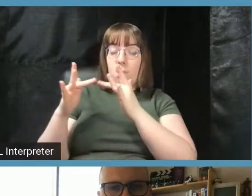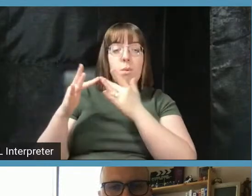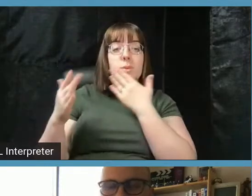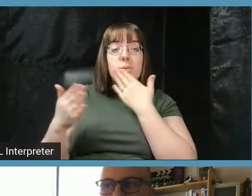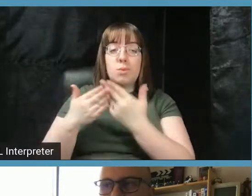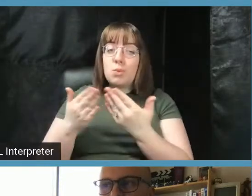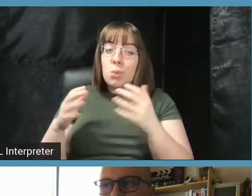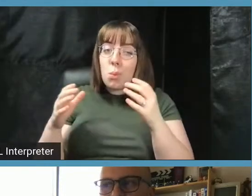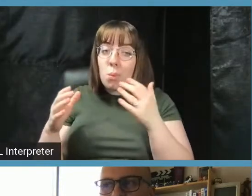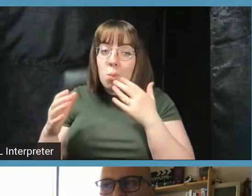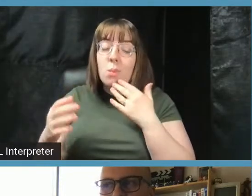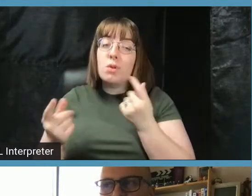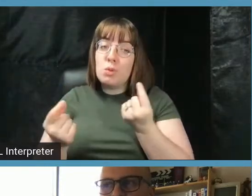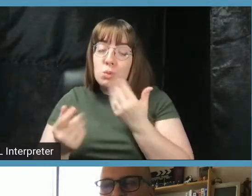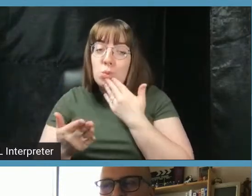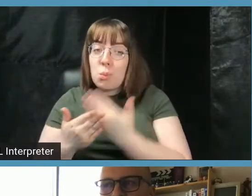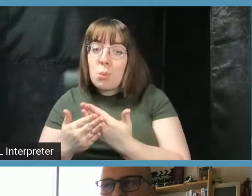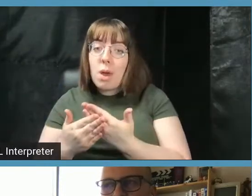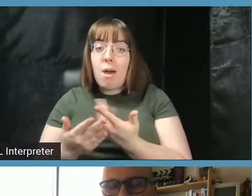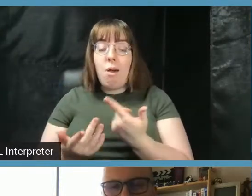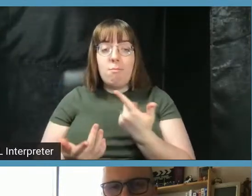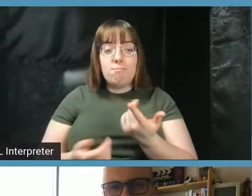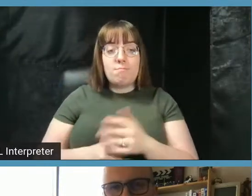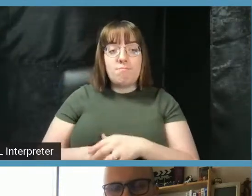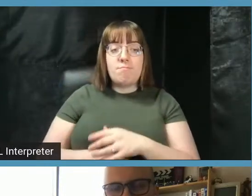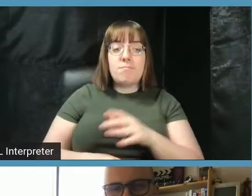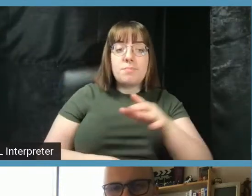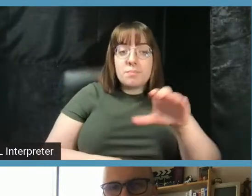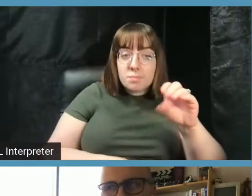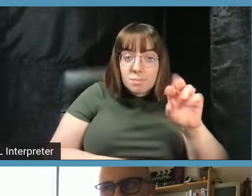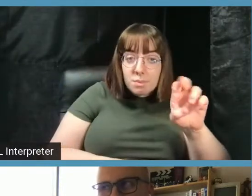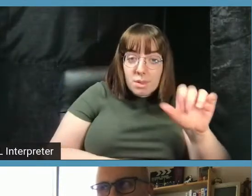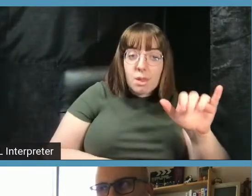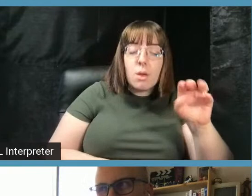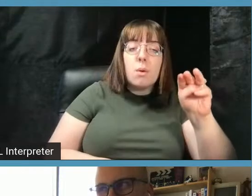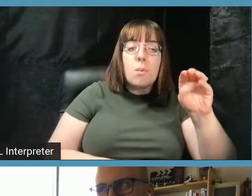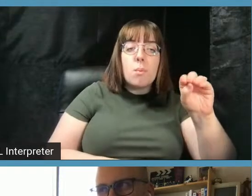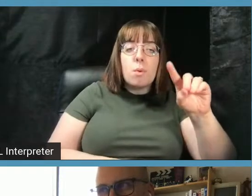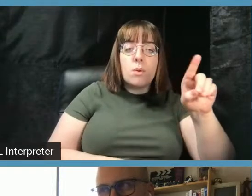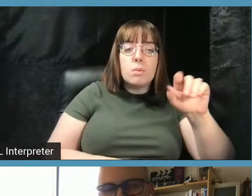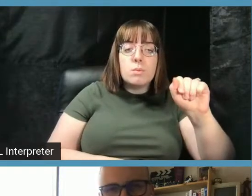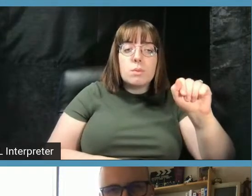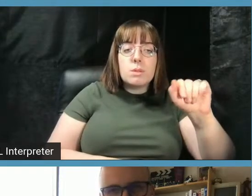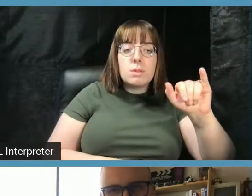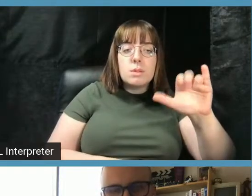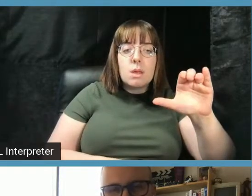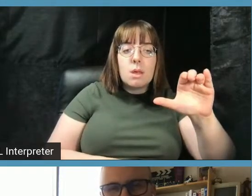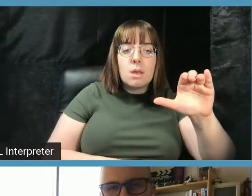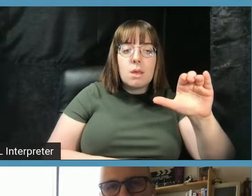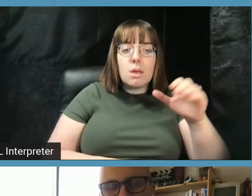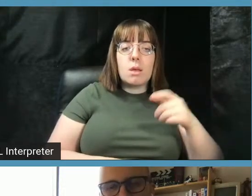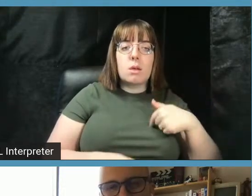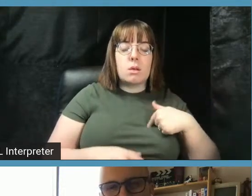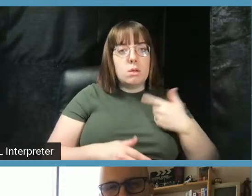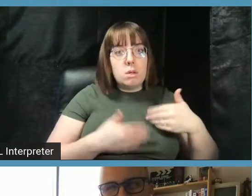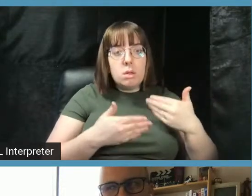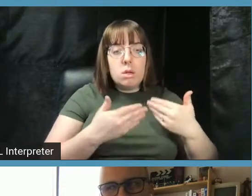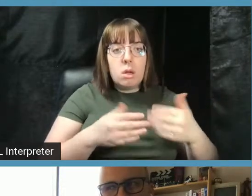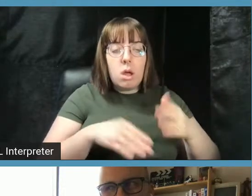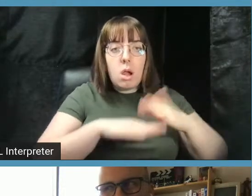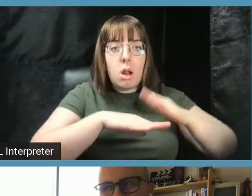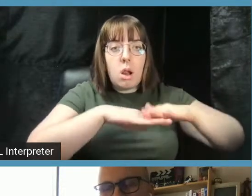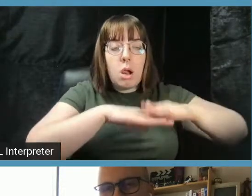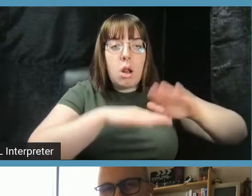links maybe after this webcast. And maybe just the Mosaic microblog, we haven't been keeping up on the blogging since the whole idea